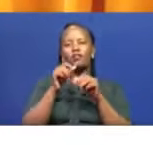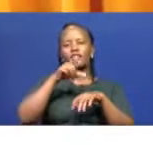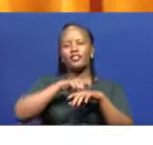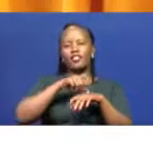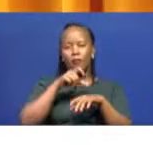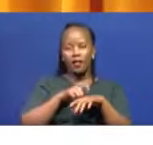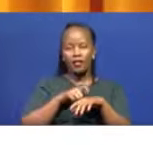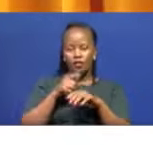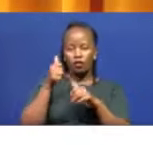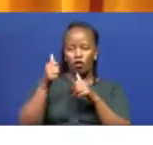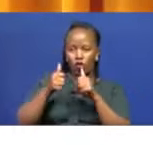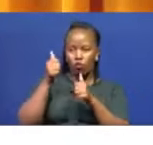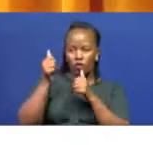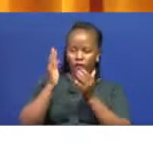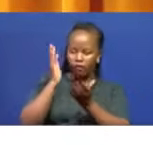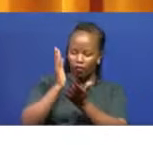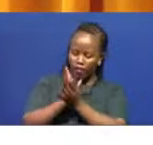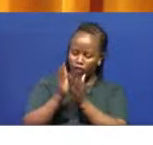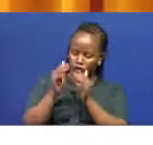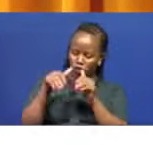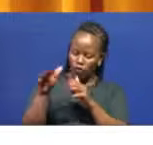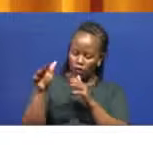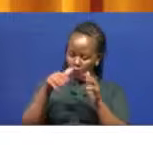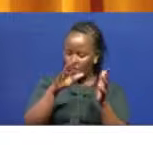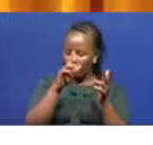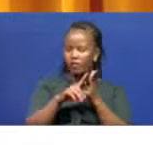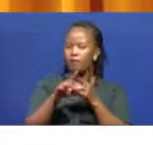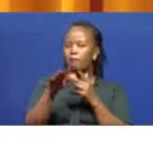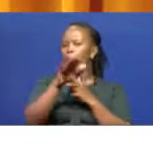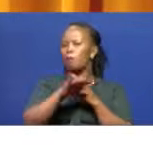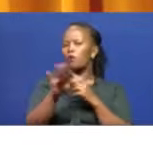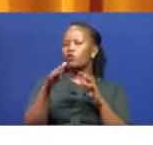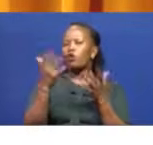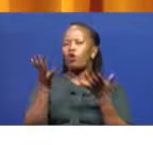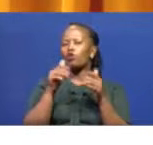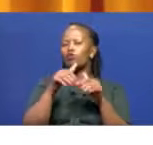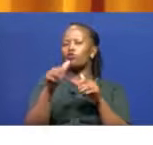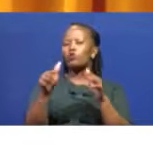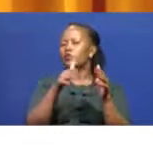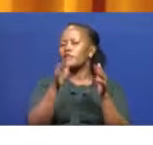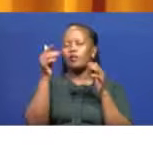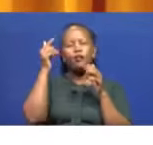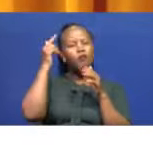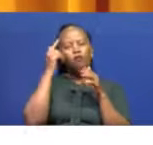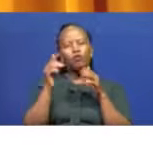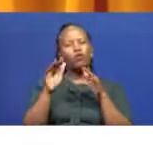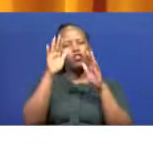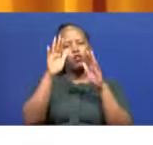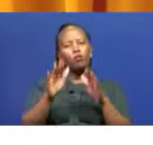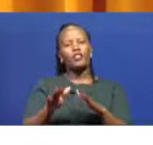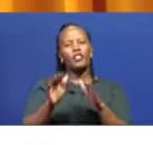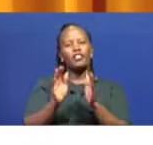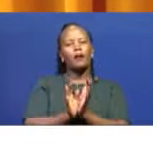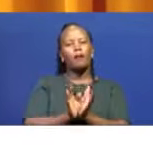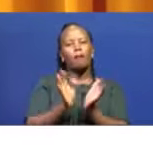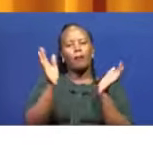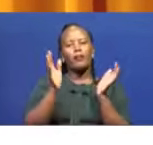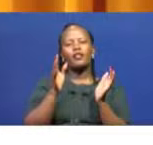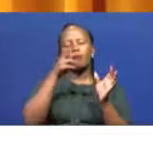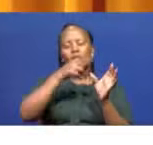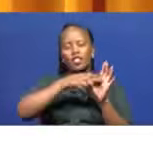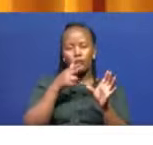timelines, verification methods, venues, or modalities for meaningful public participation